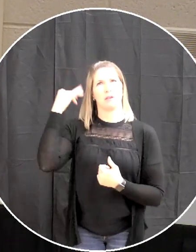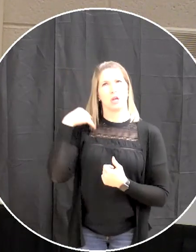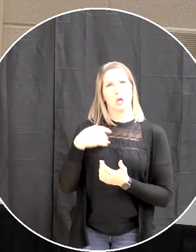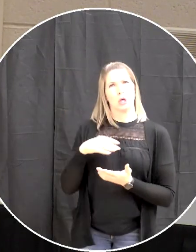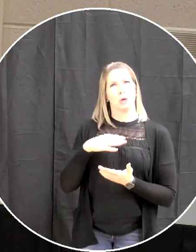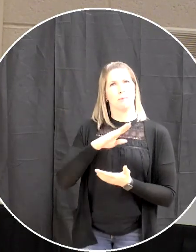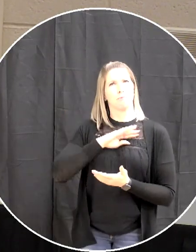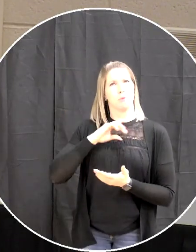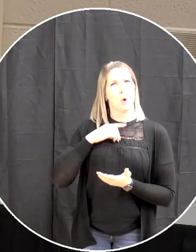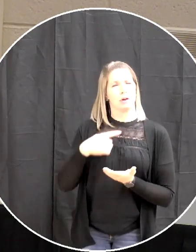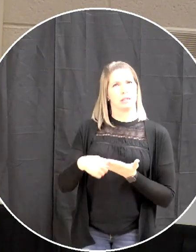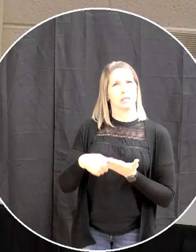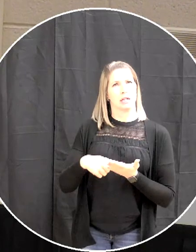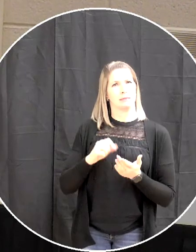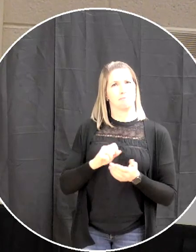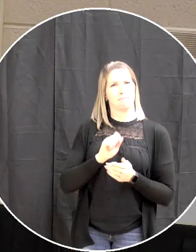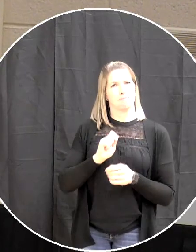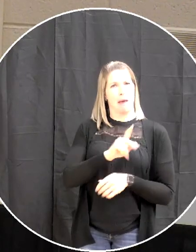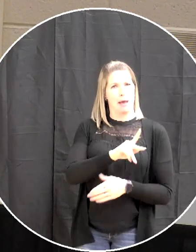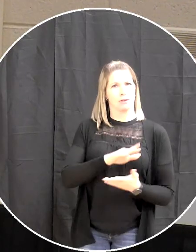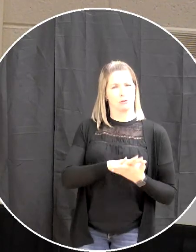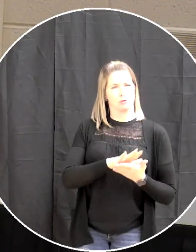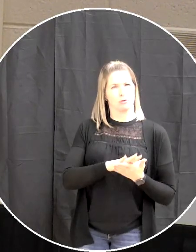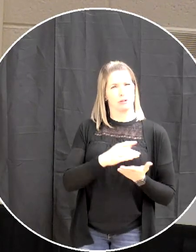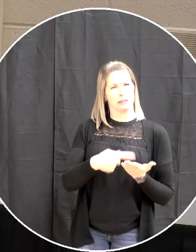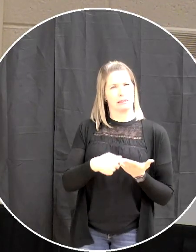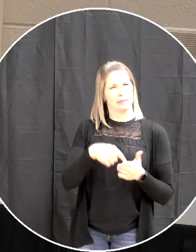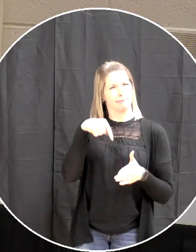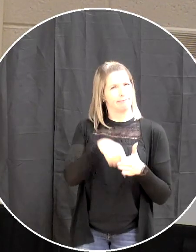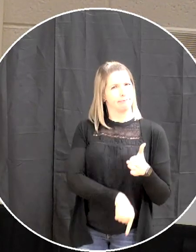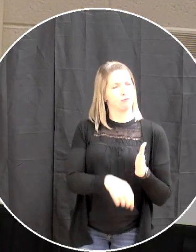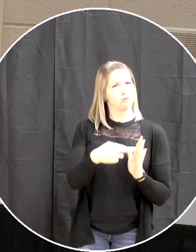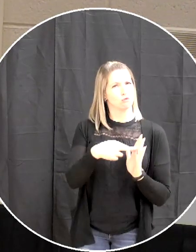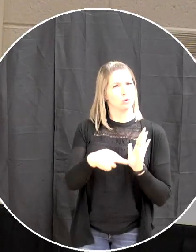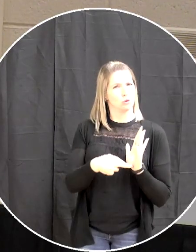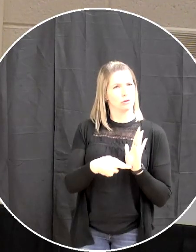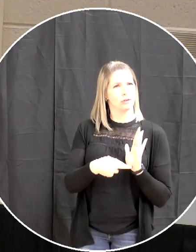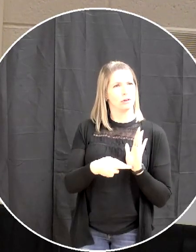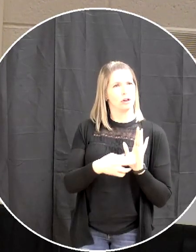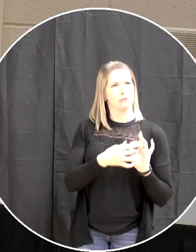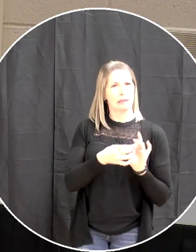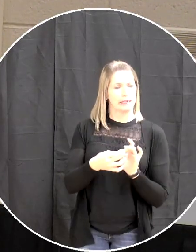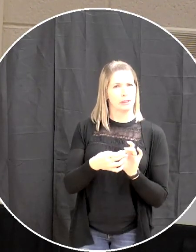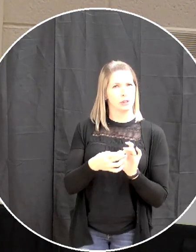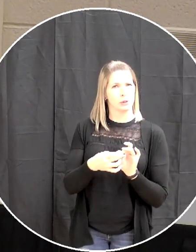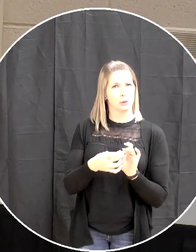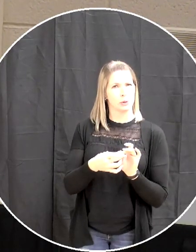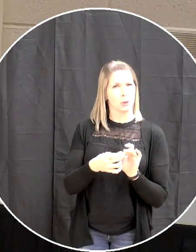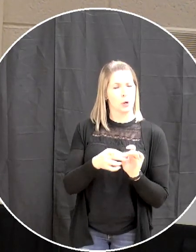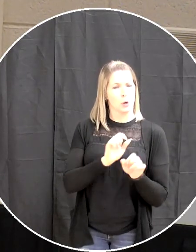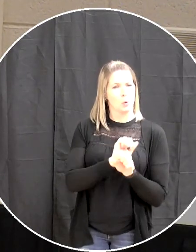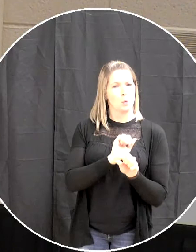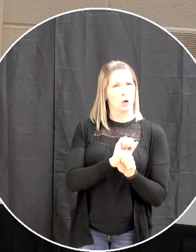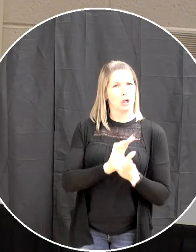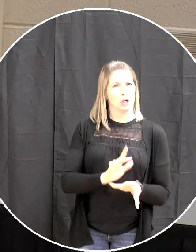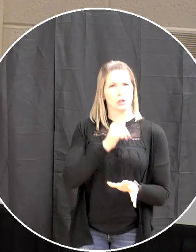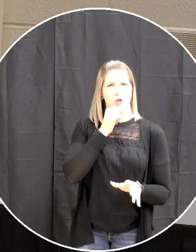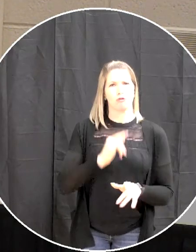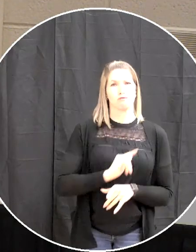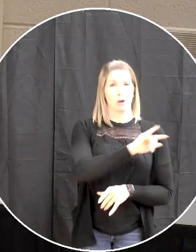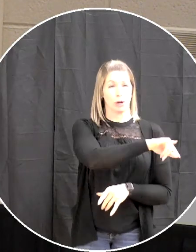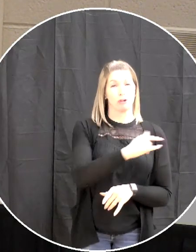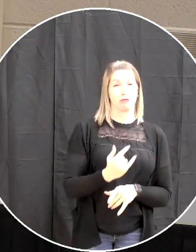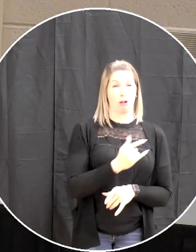year, we were working under the rules that were in place at that point in time for workers that are migratory workers.